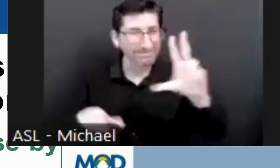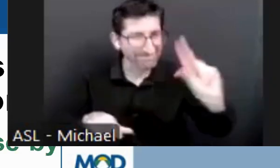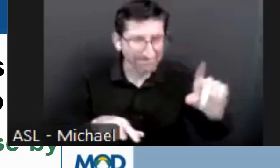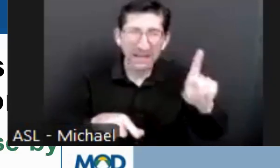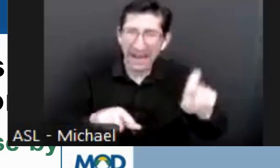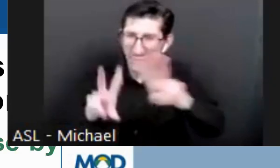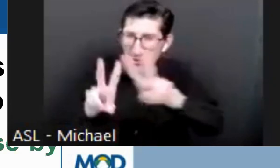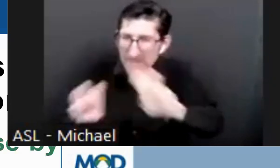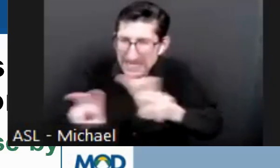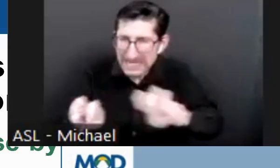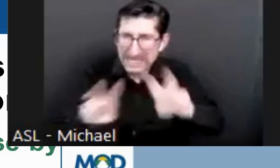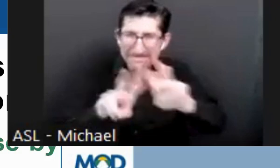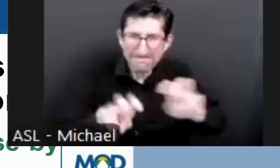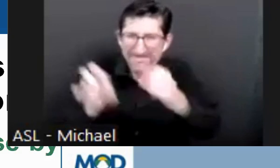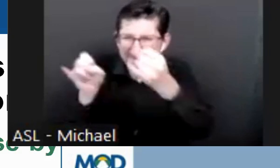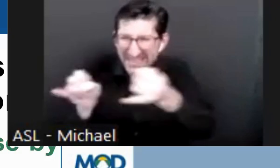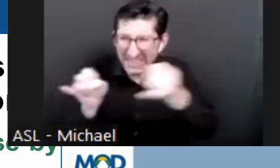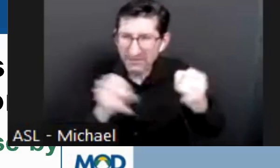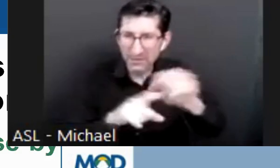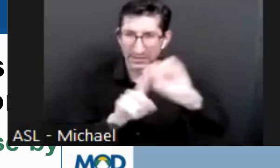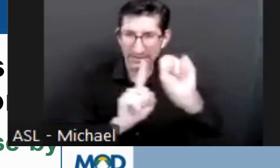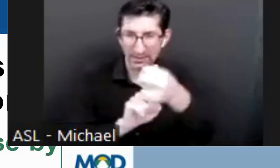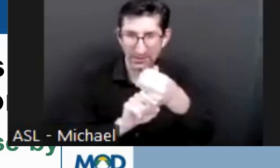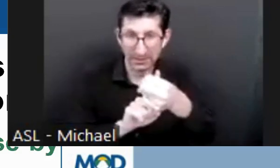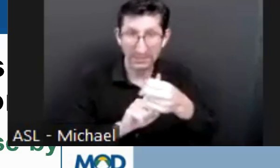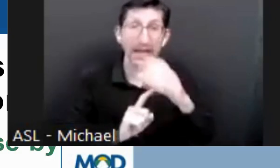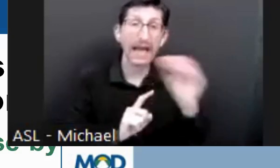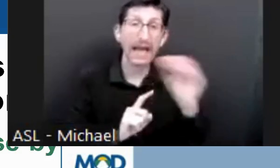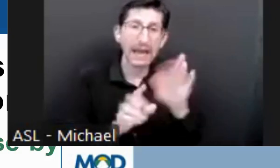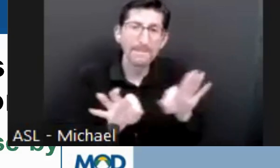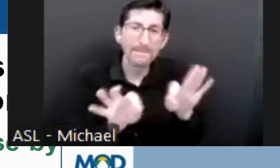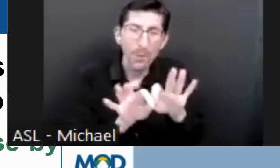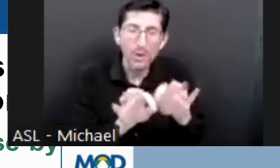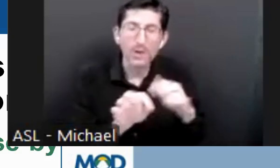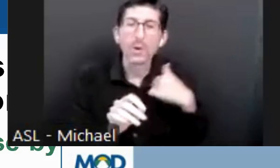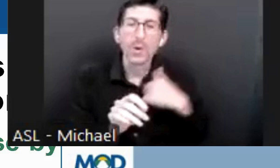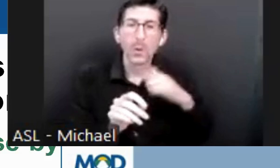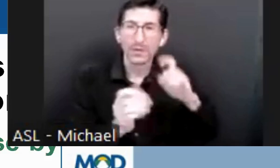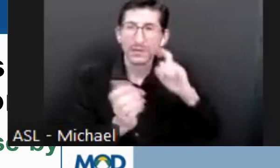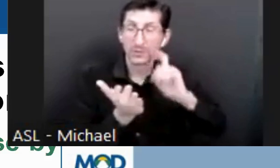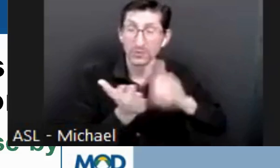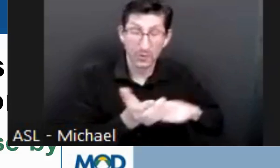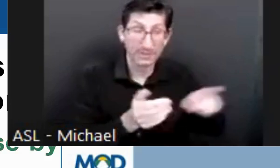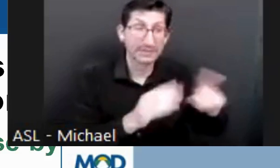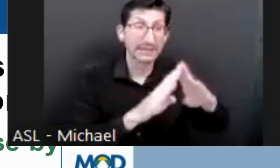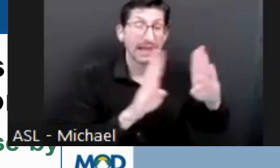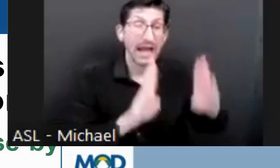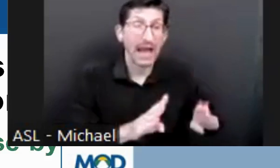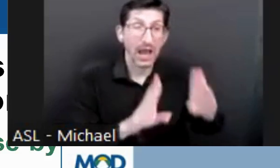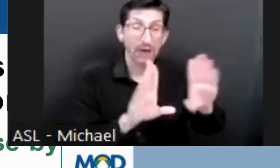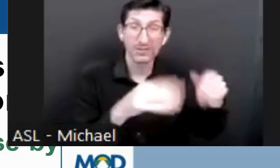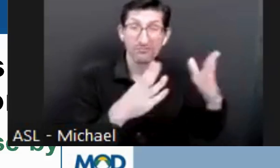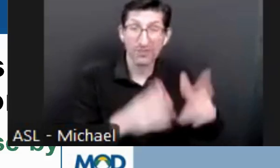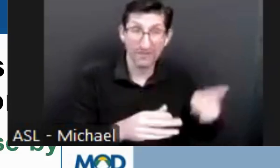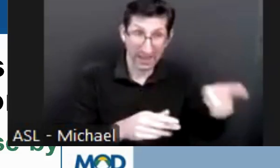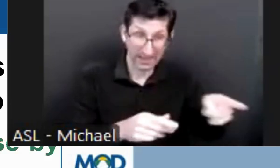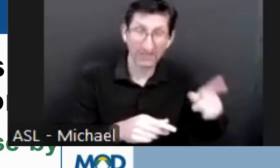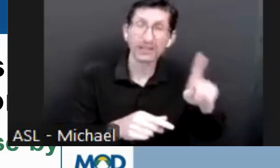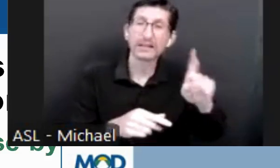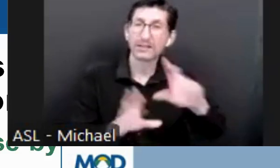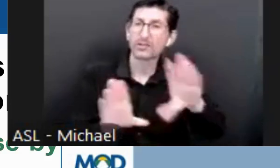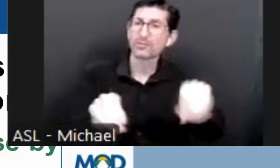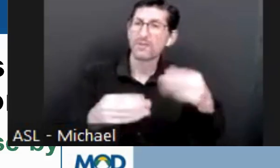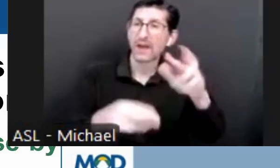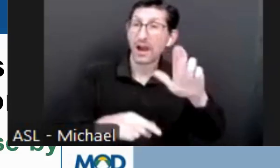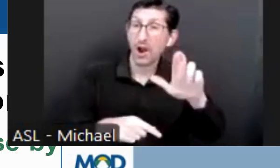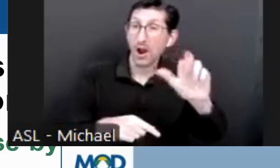individually and evaluate. It's also very important to note that a housing provider's obligation is to provide an accommodation or modification that